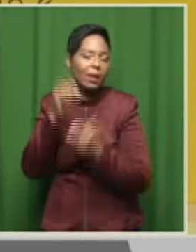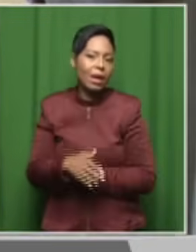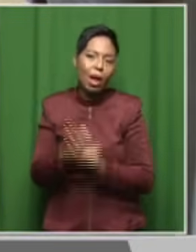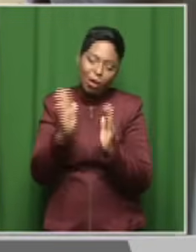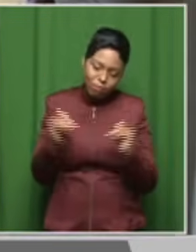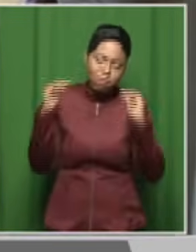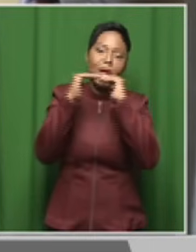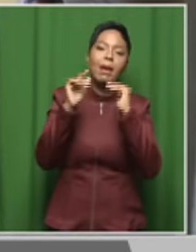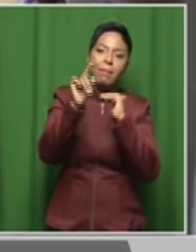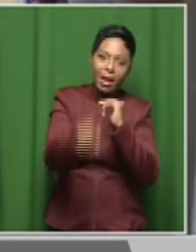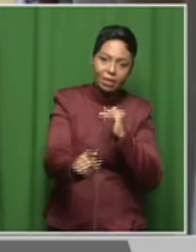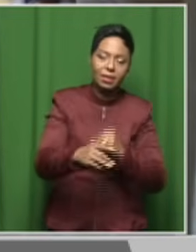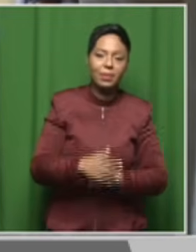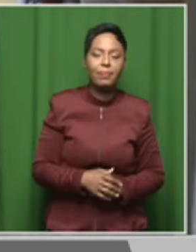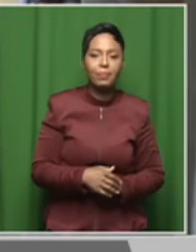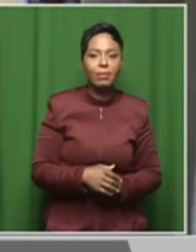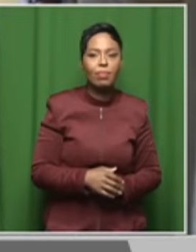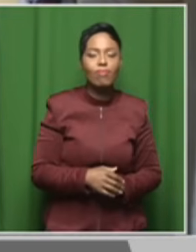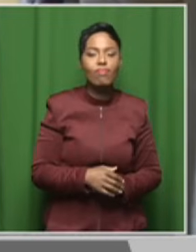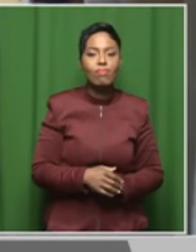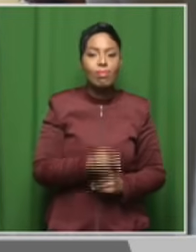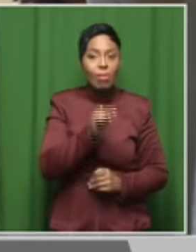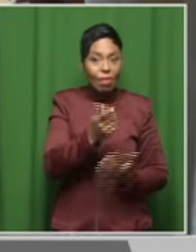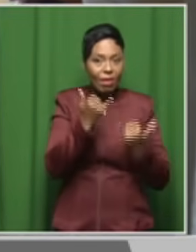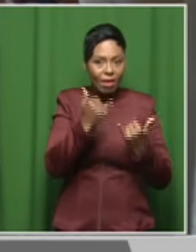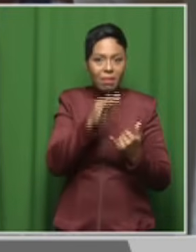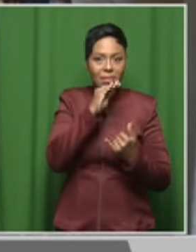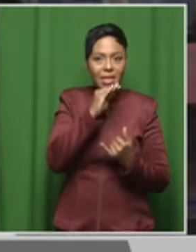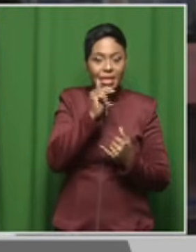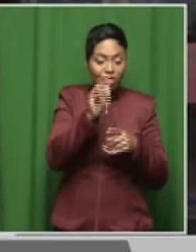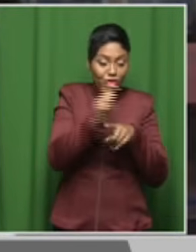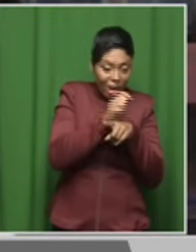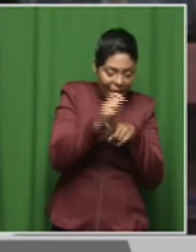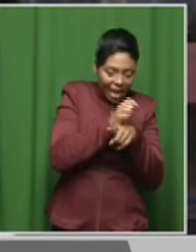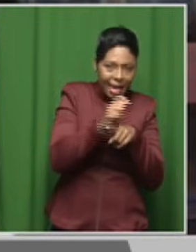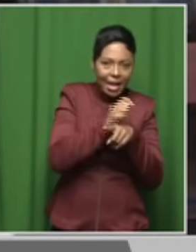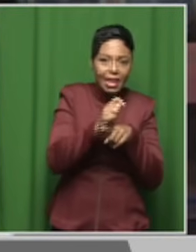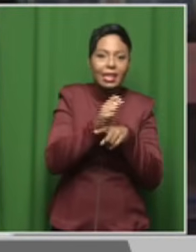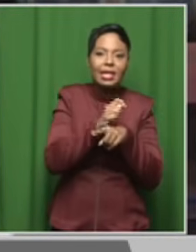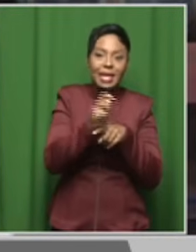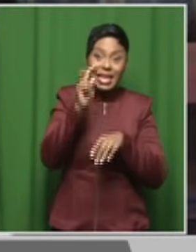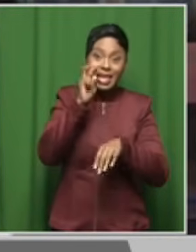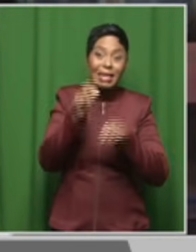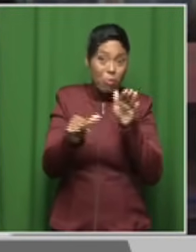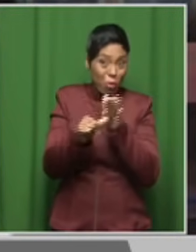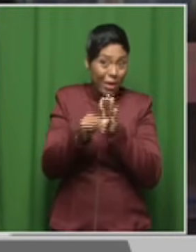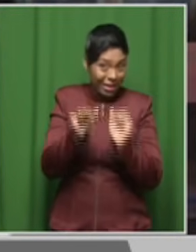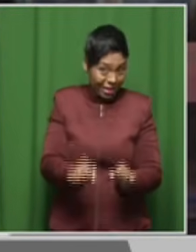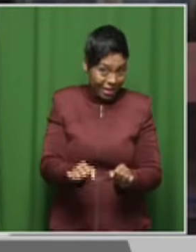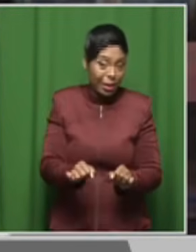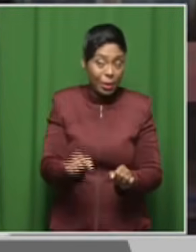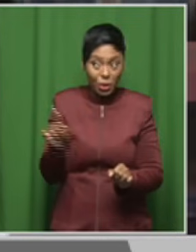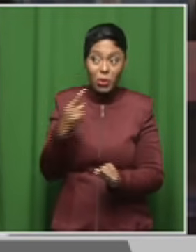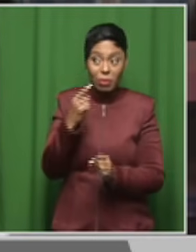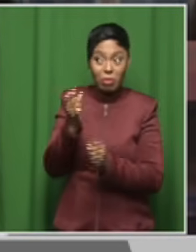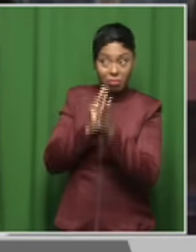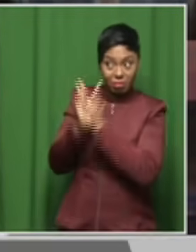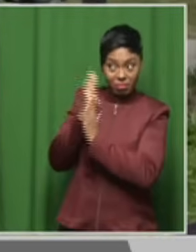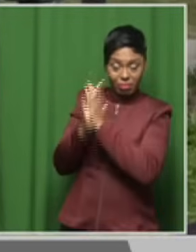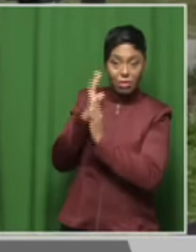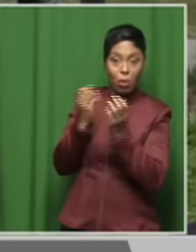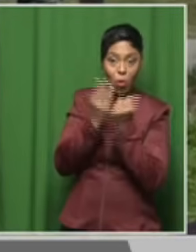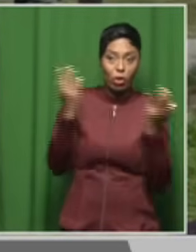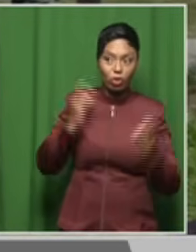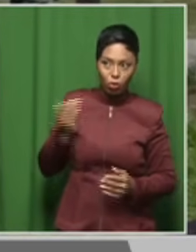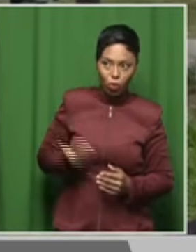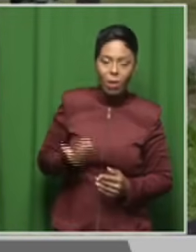training is not a nice to have. It's not a luxury. It is a necessity. And as you say, many of these women, as